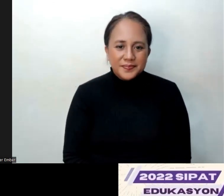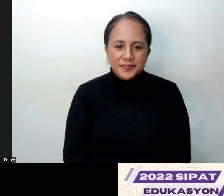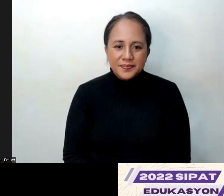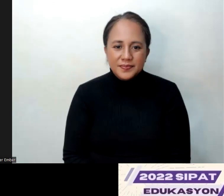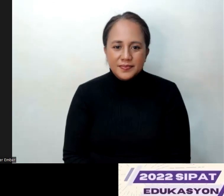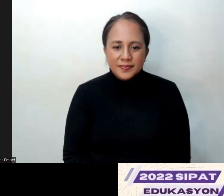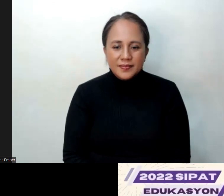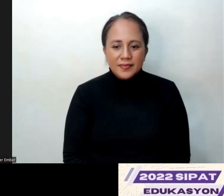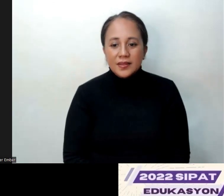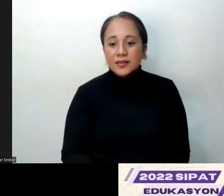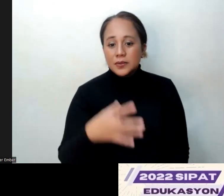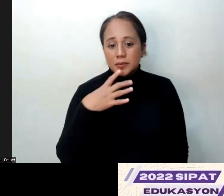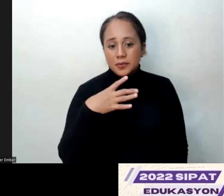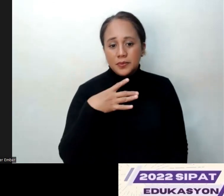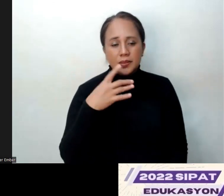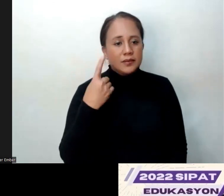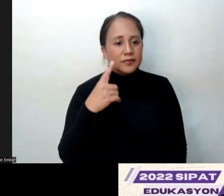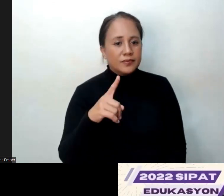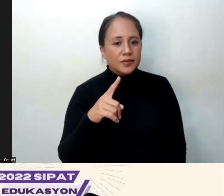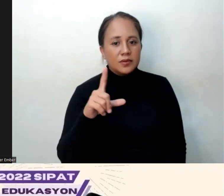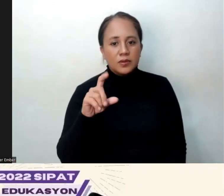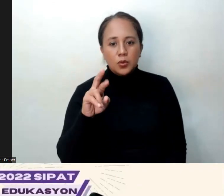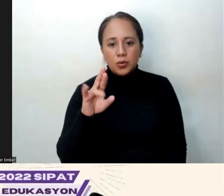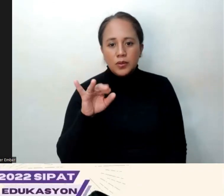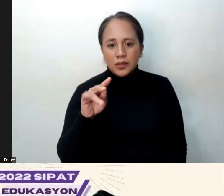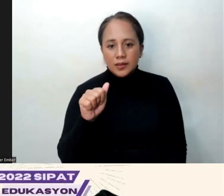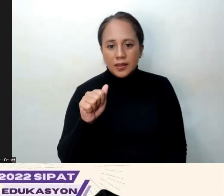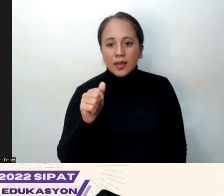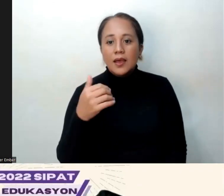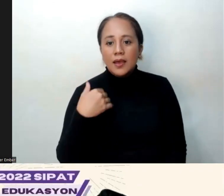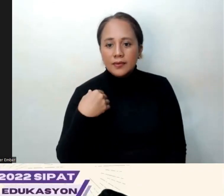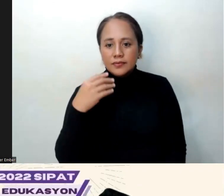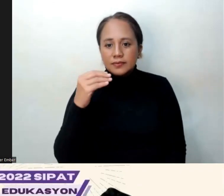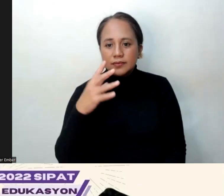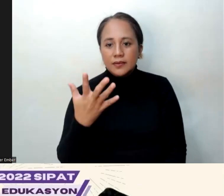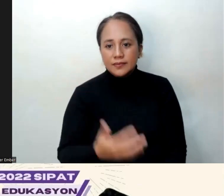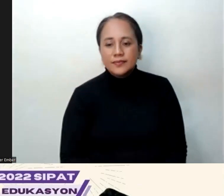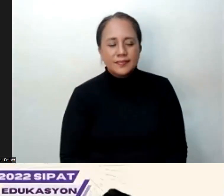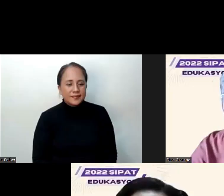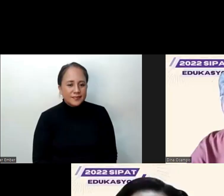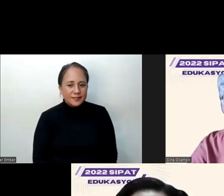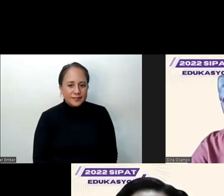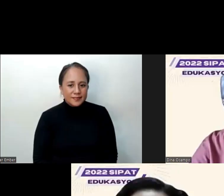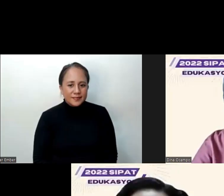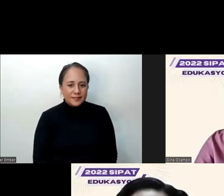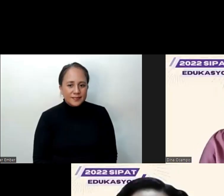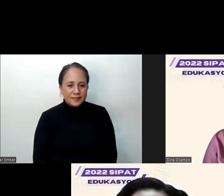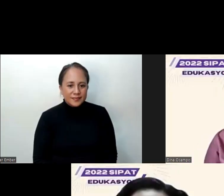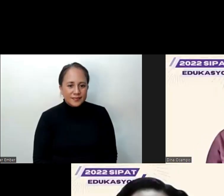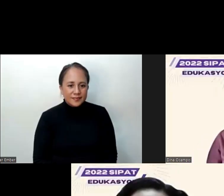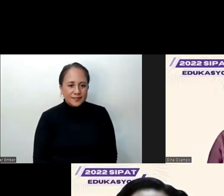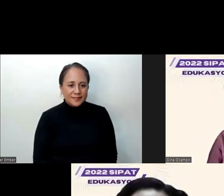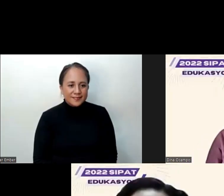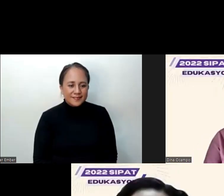So let's wait for Lorina and Yan and Teacher Lorina to be spotlighted also.